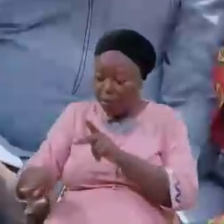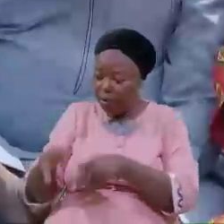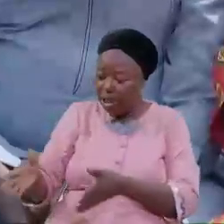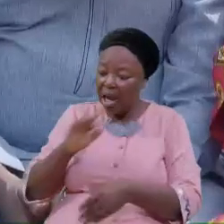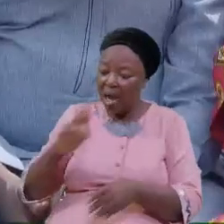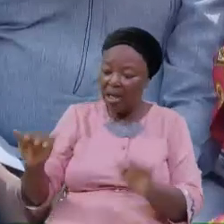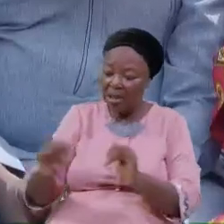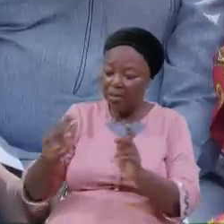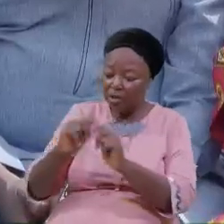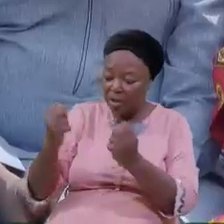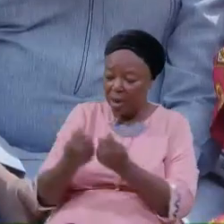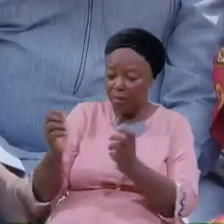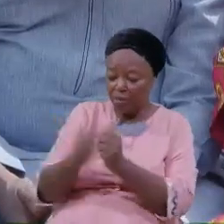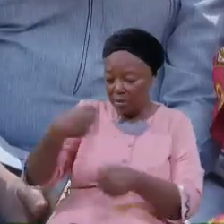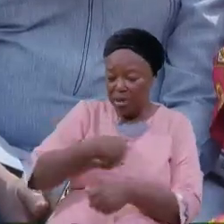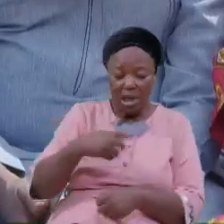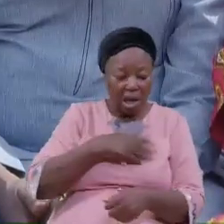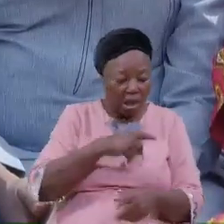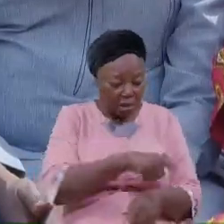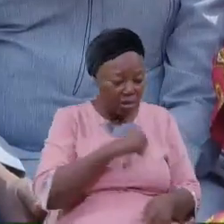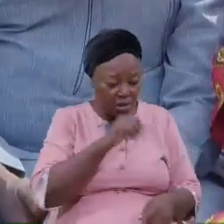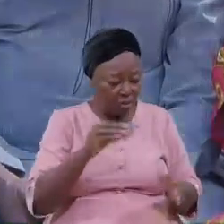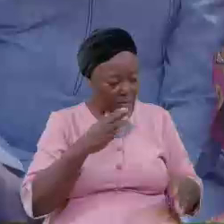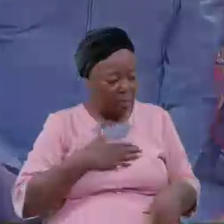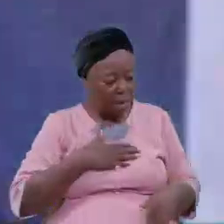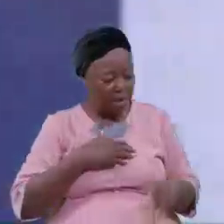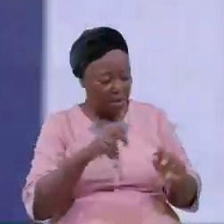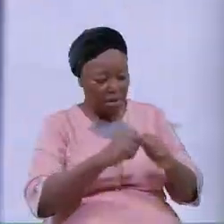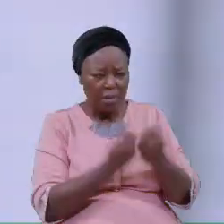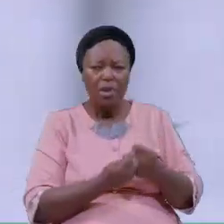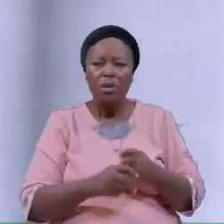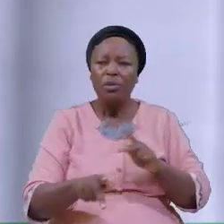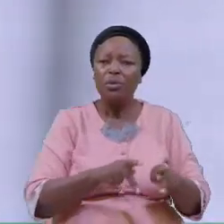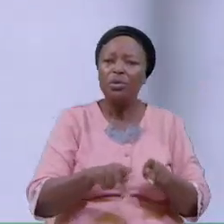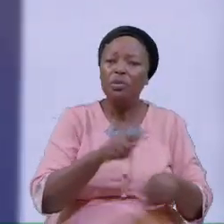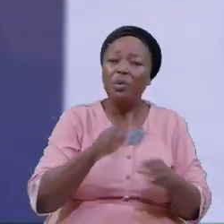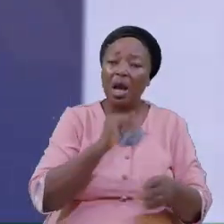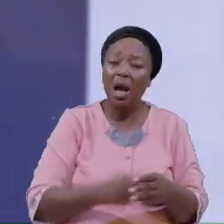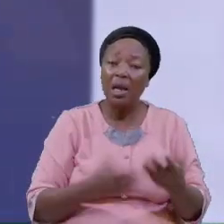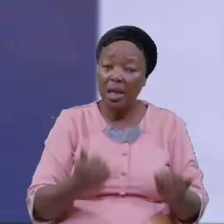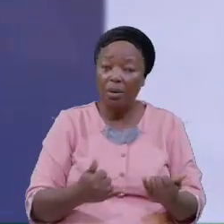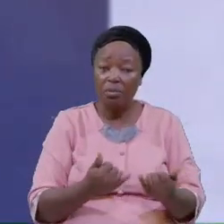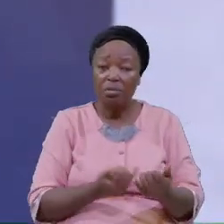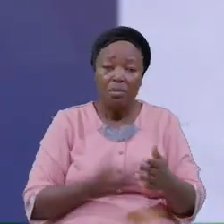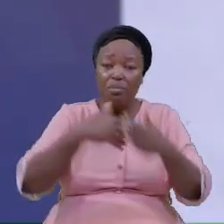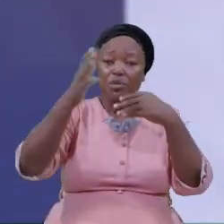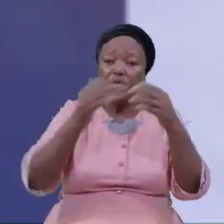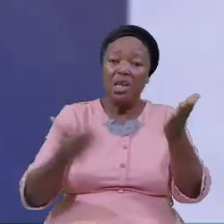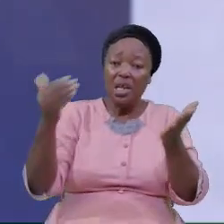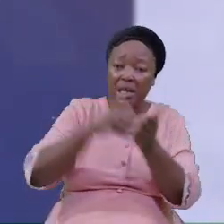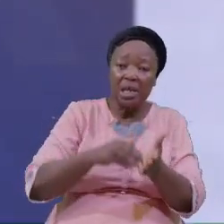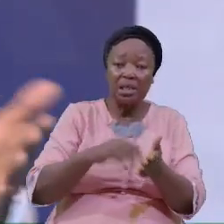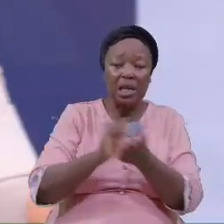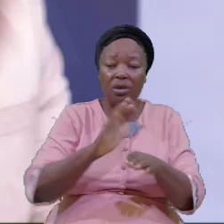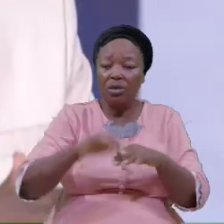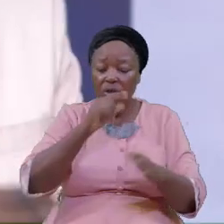Those walls were erecting again. They do not show that the Prince of Peace lives, abides